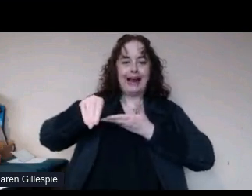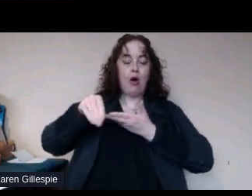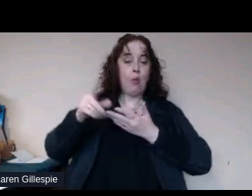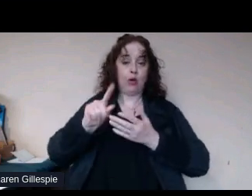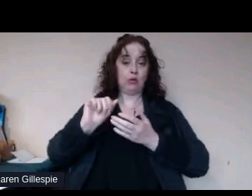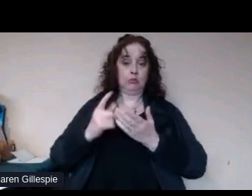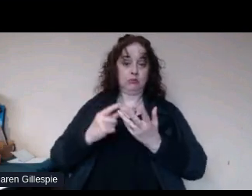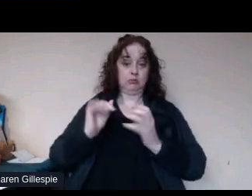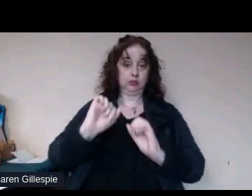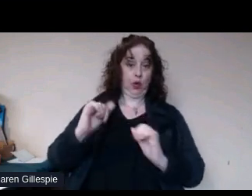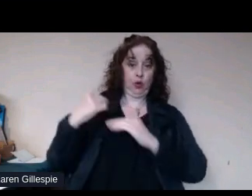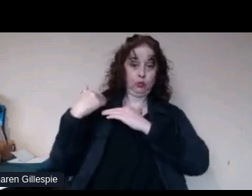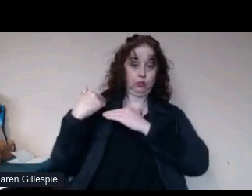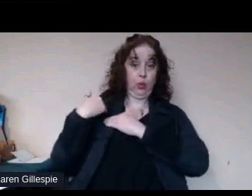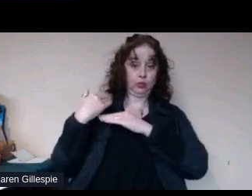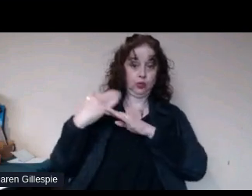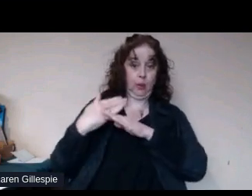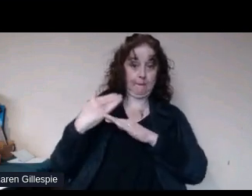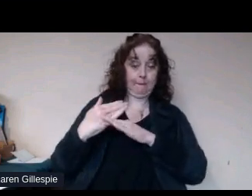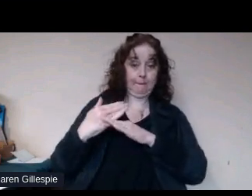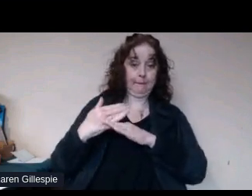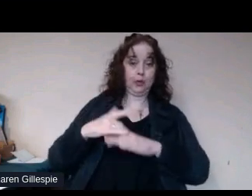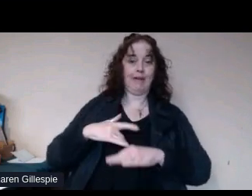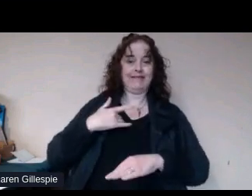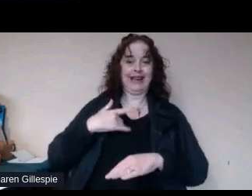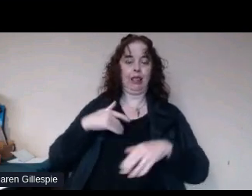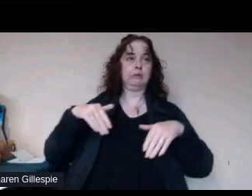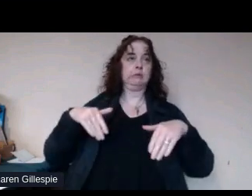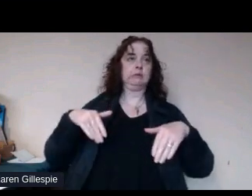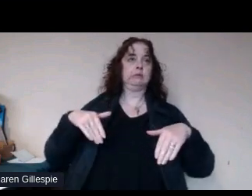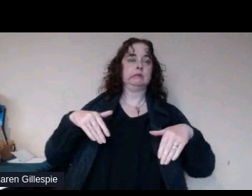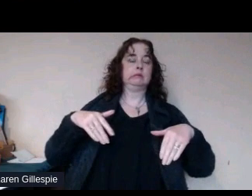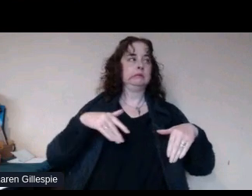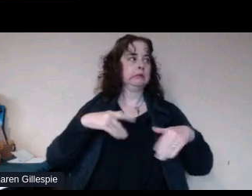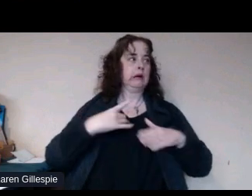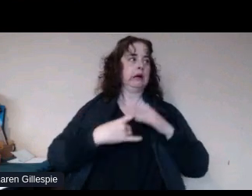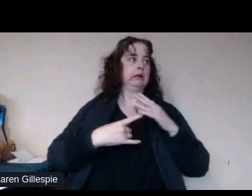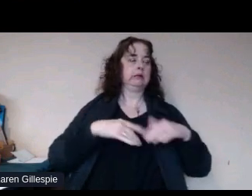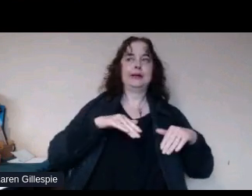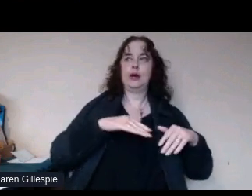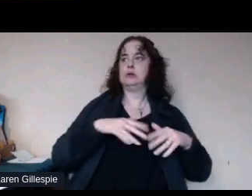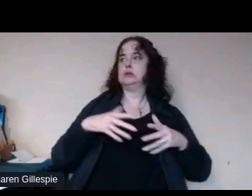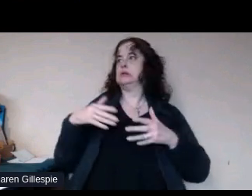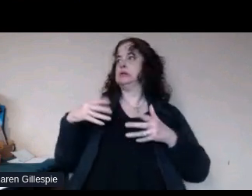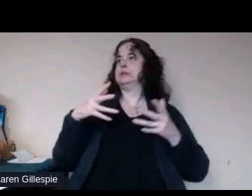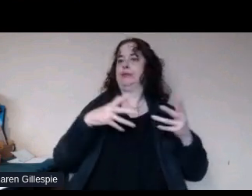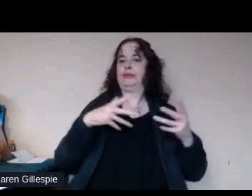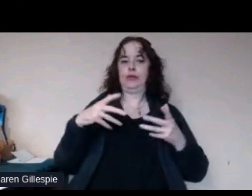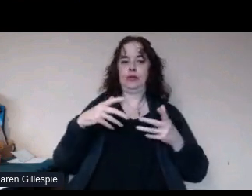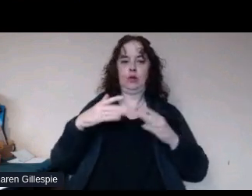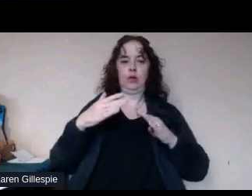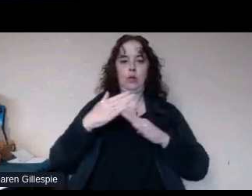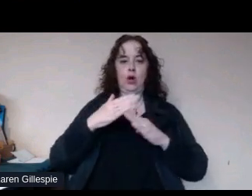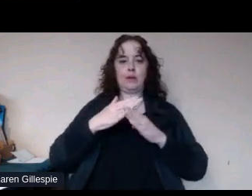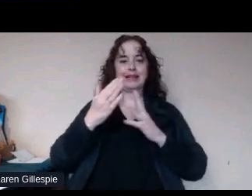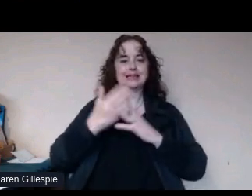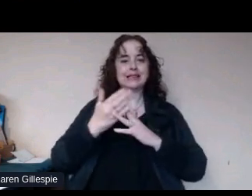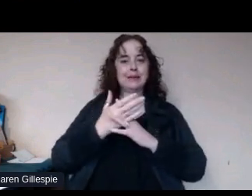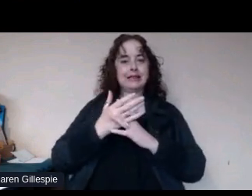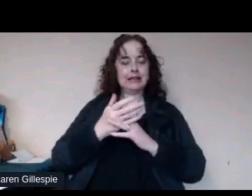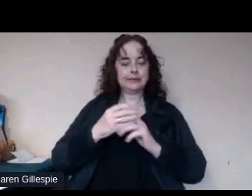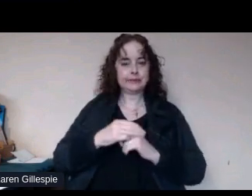have, you can maybe feel lonely often in your role working with accessibility questions.